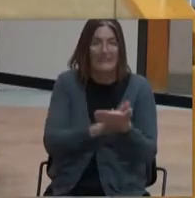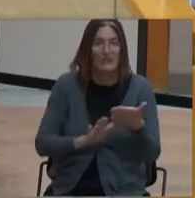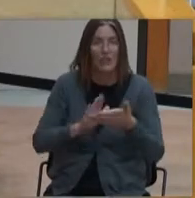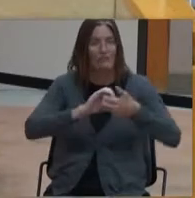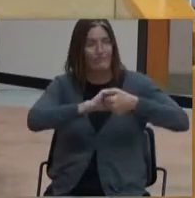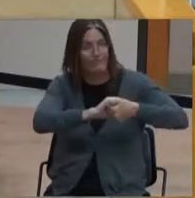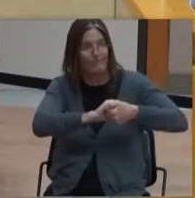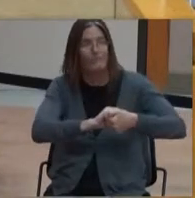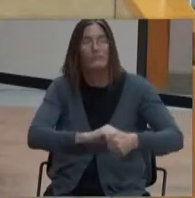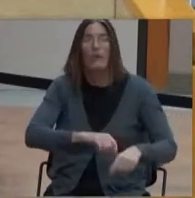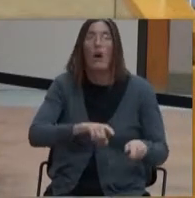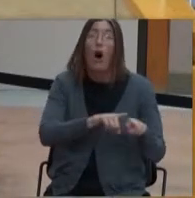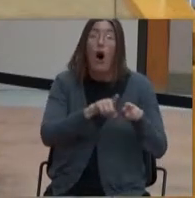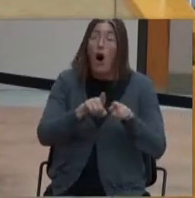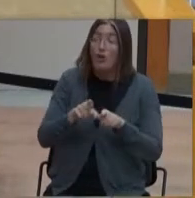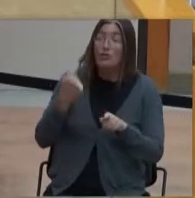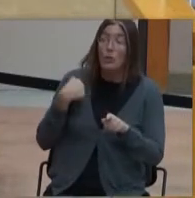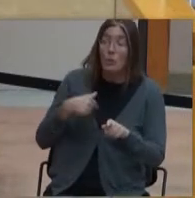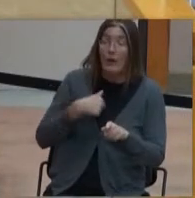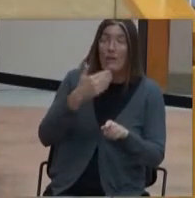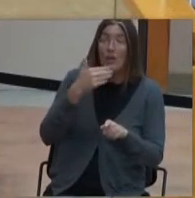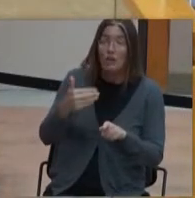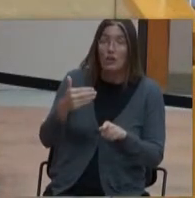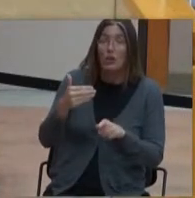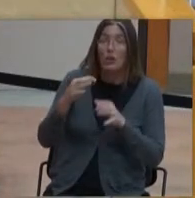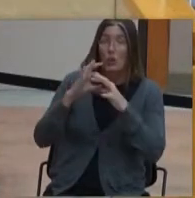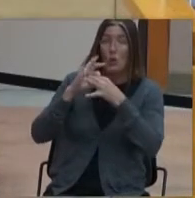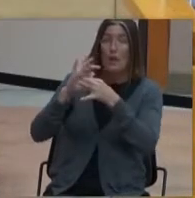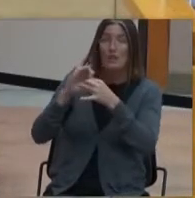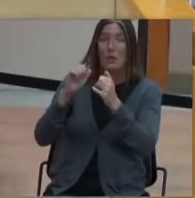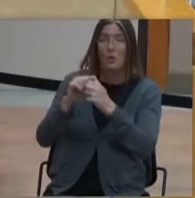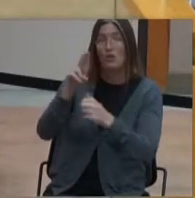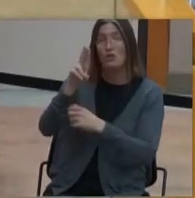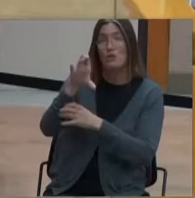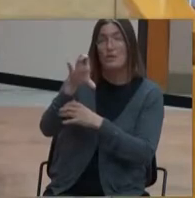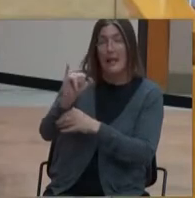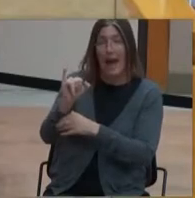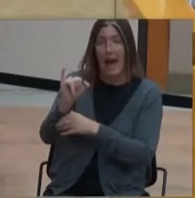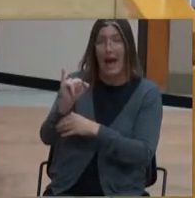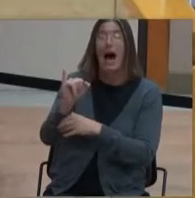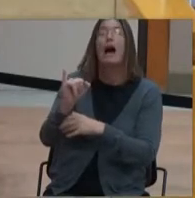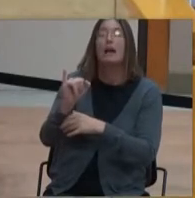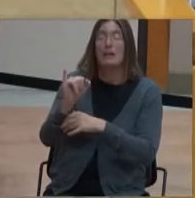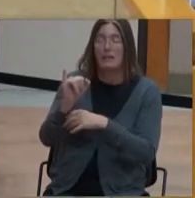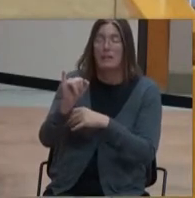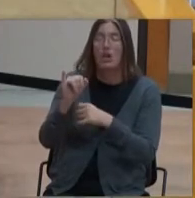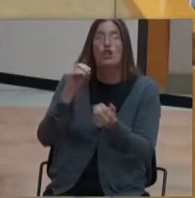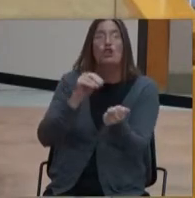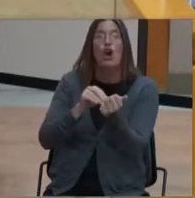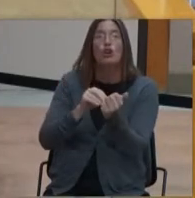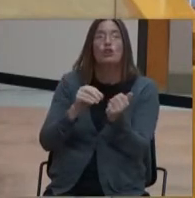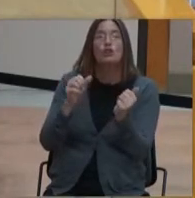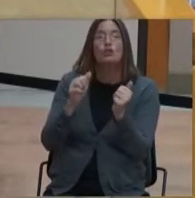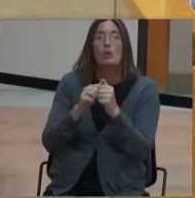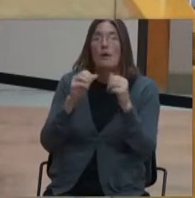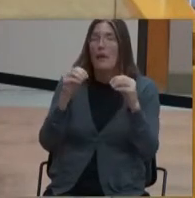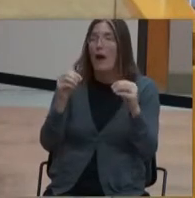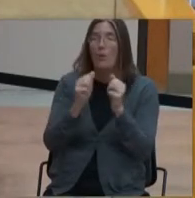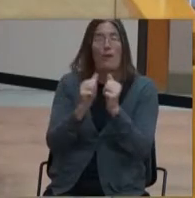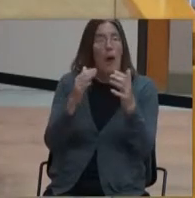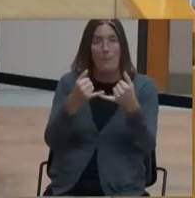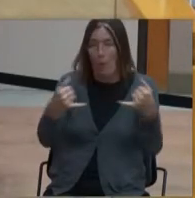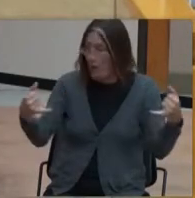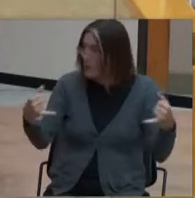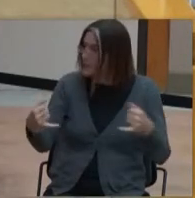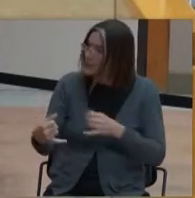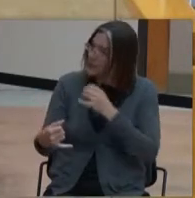UCI, Doctors for Diversity, and School of Medicine, we will be having one monthly class for our sophomores and upperclassmen to